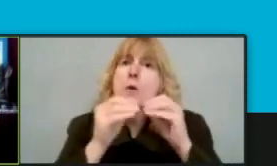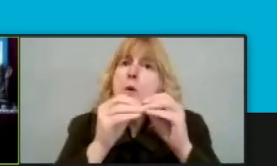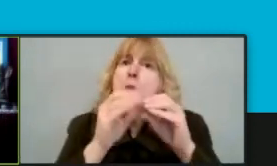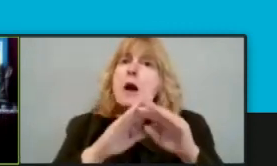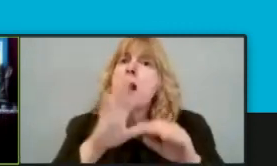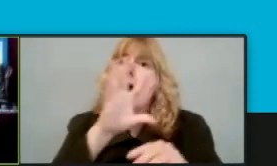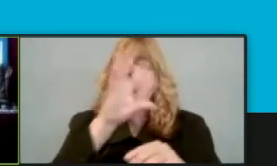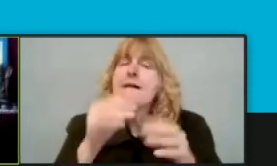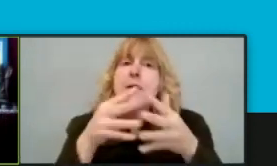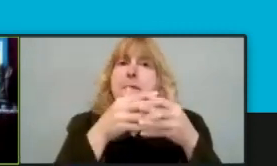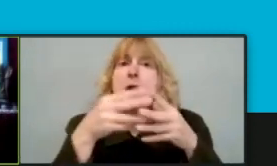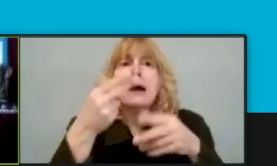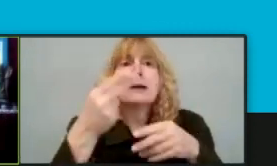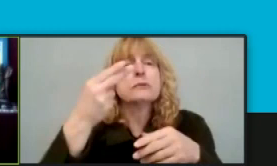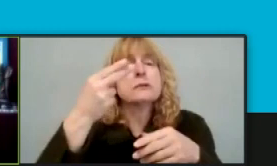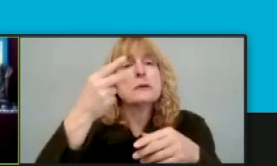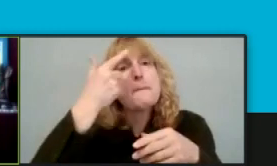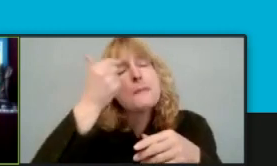American history.